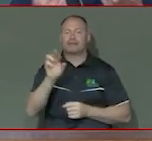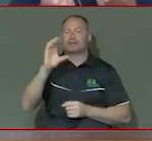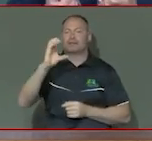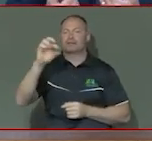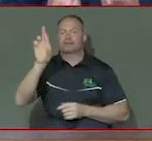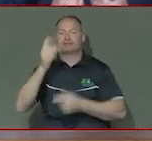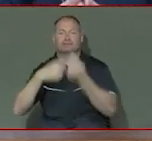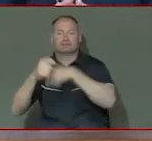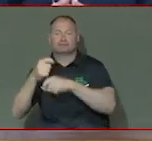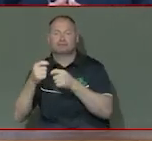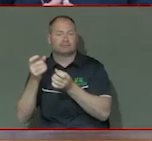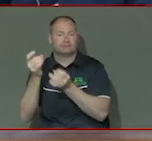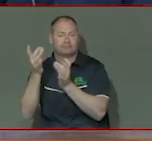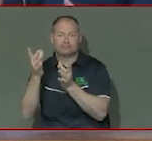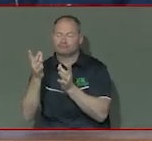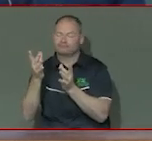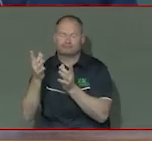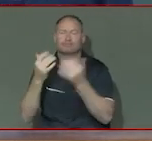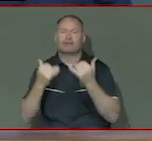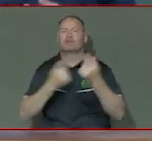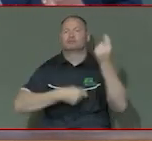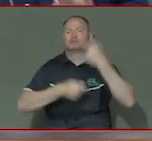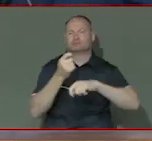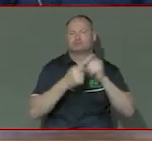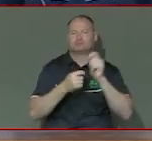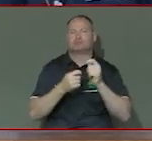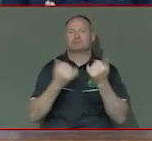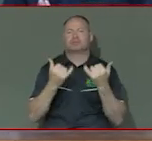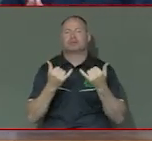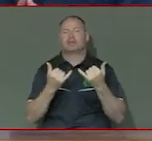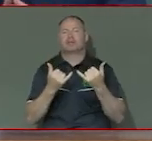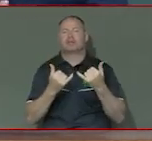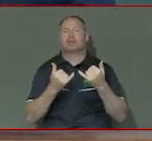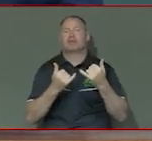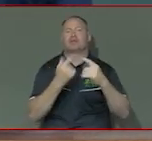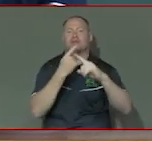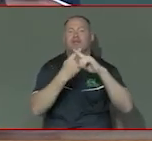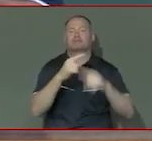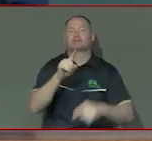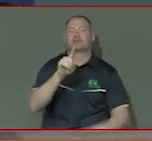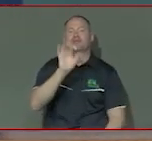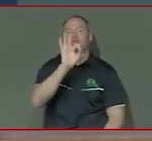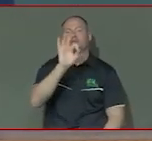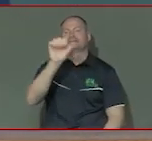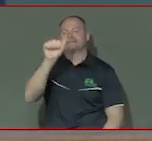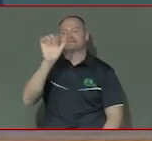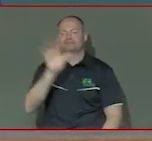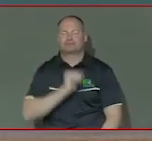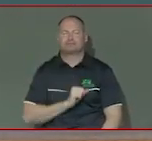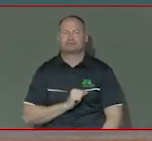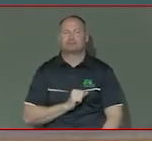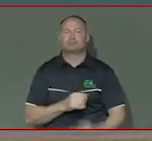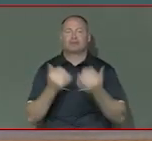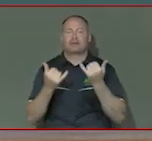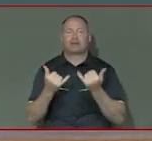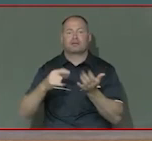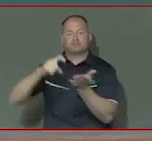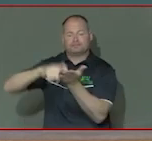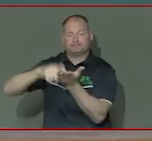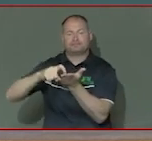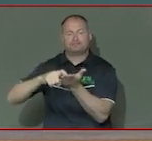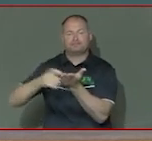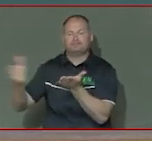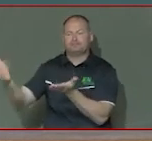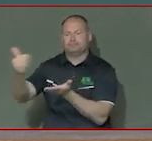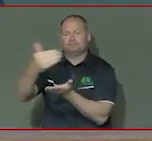you take your sales and you multiply that by 365. Now your debtors collection period, how